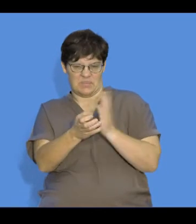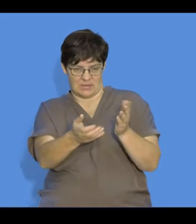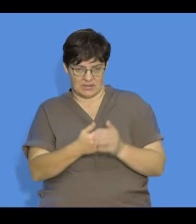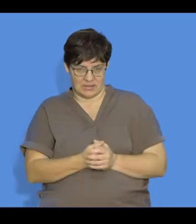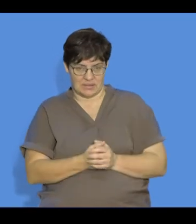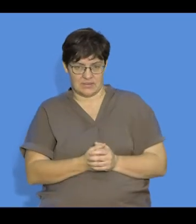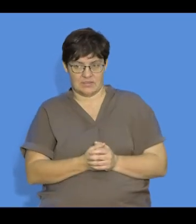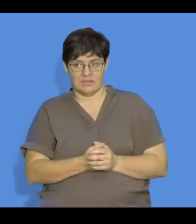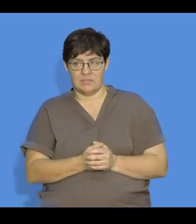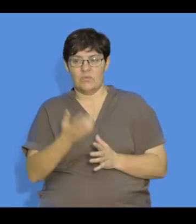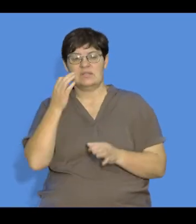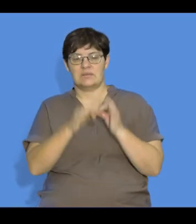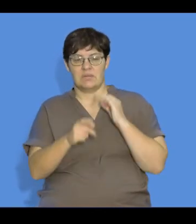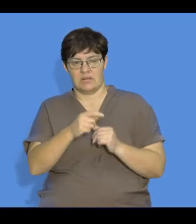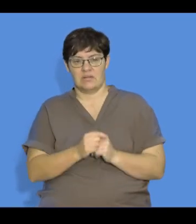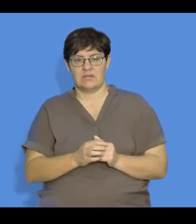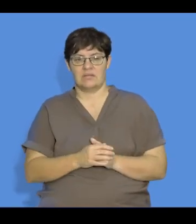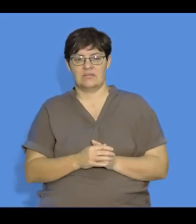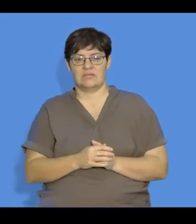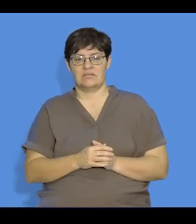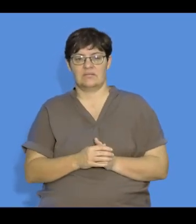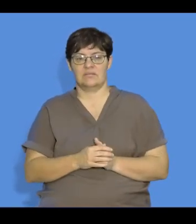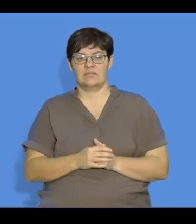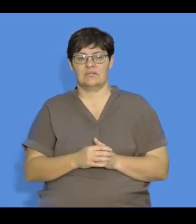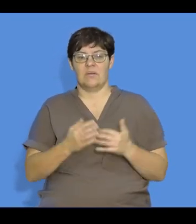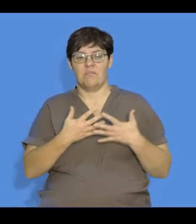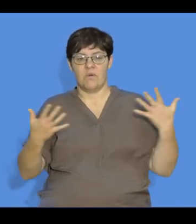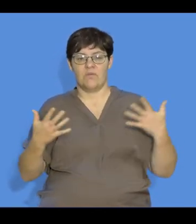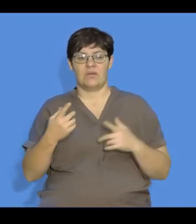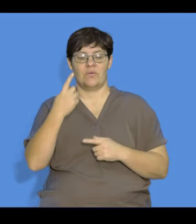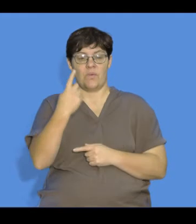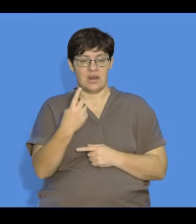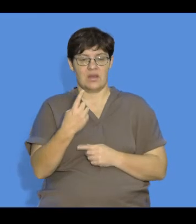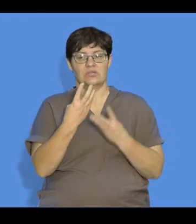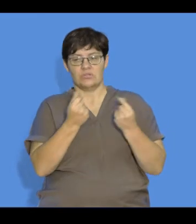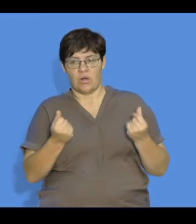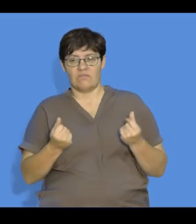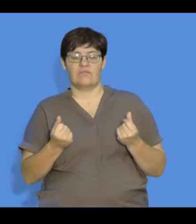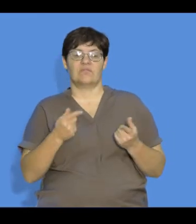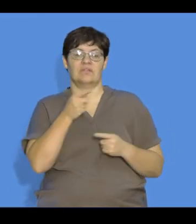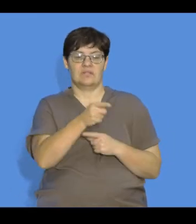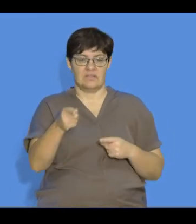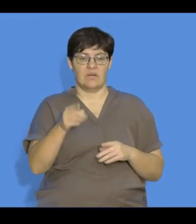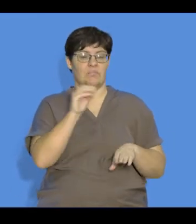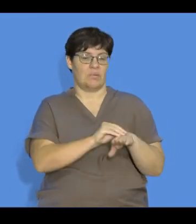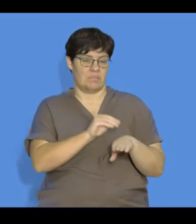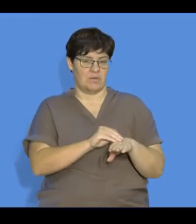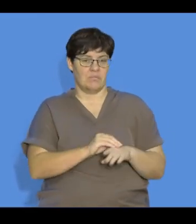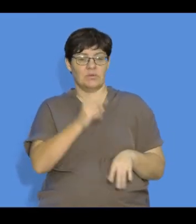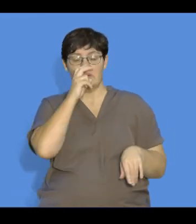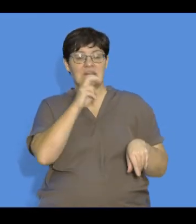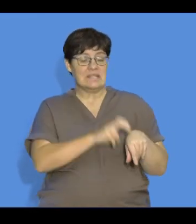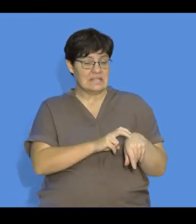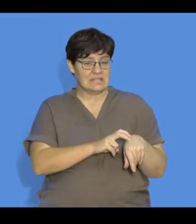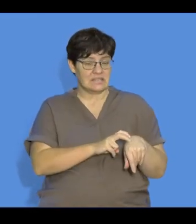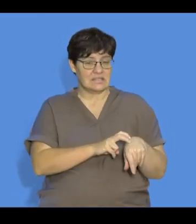an example of simplifying the circuit. So there is usually more than one way to solve the combination circuit problems, but we